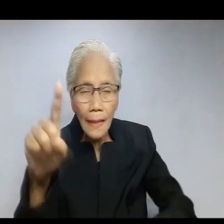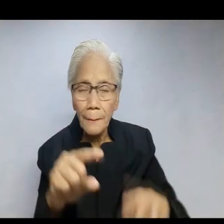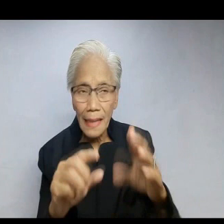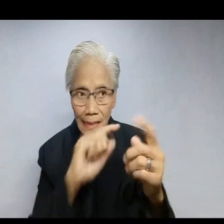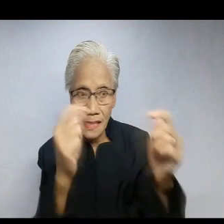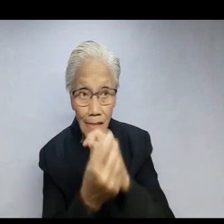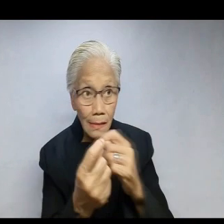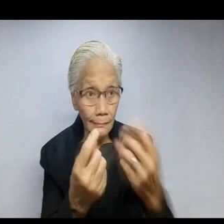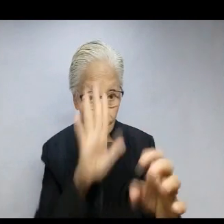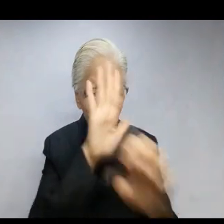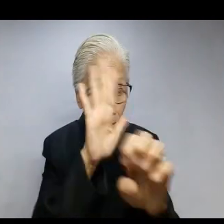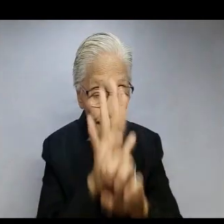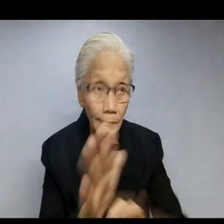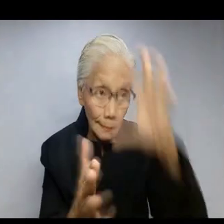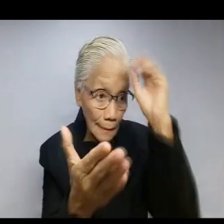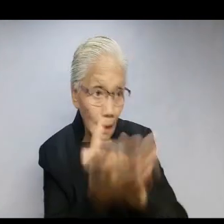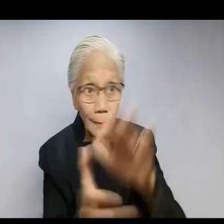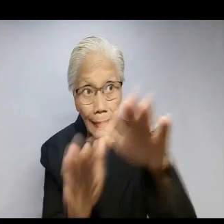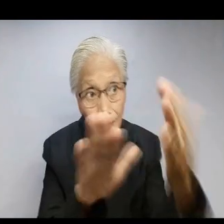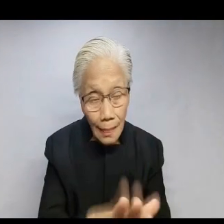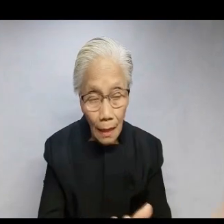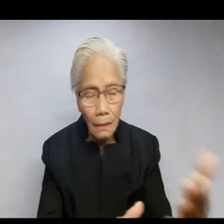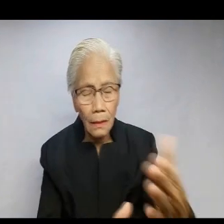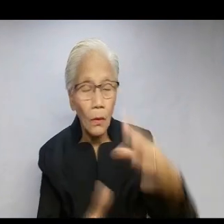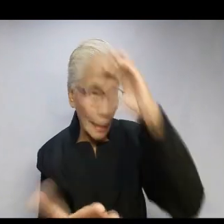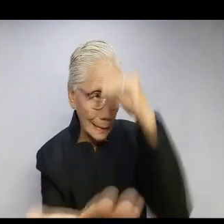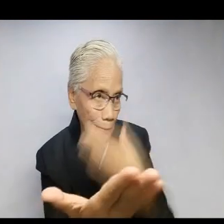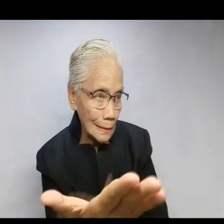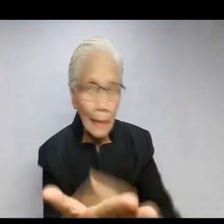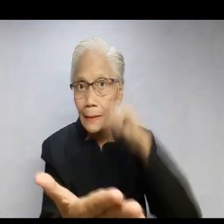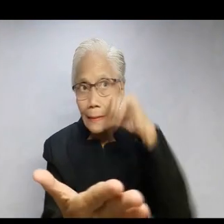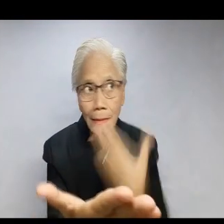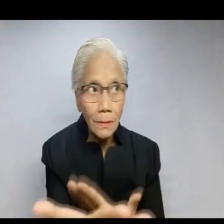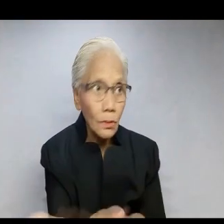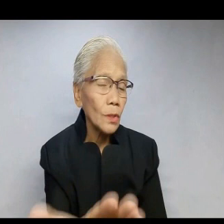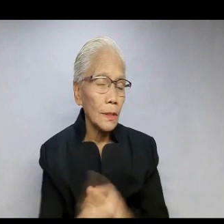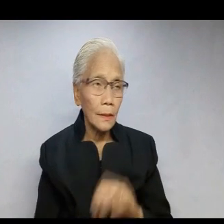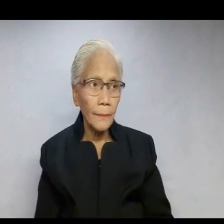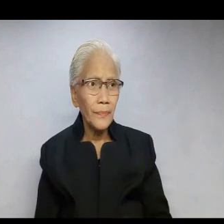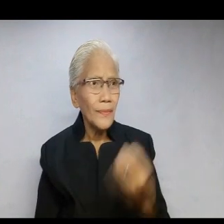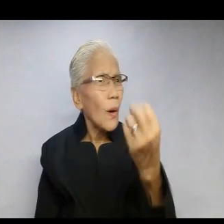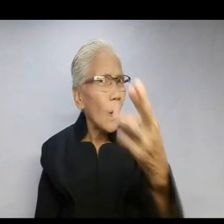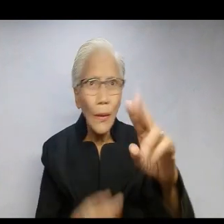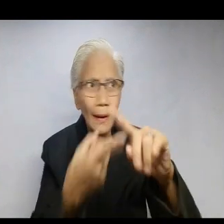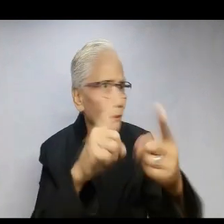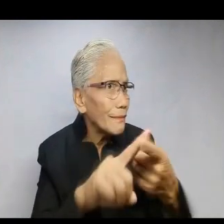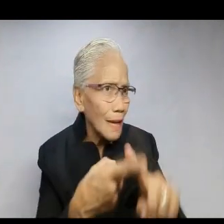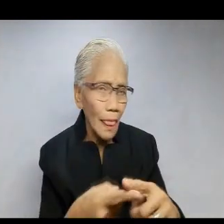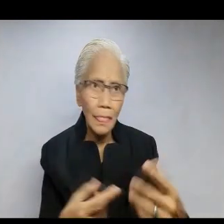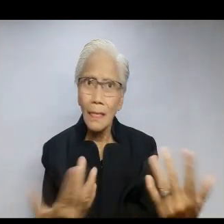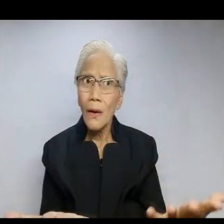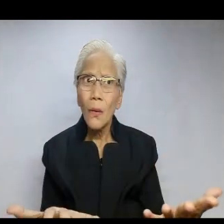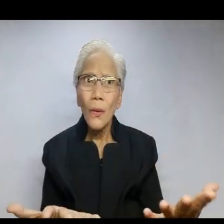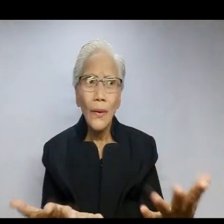be changed. For example, the death of a spouse, or of a child, or of a son, or